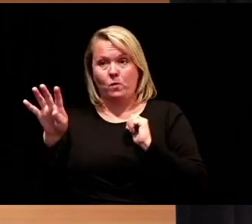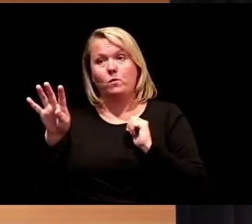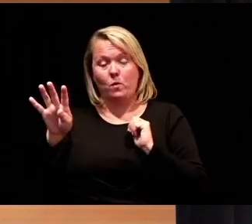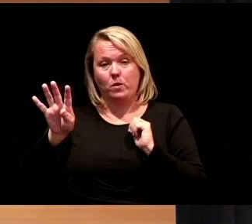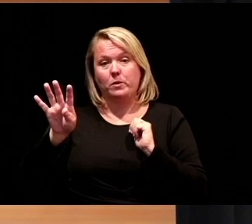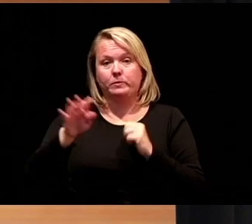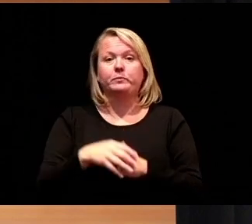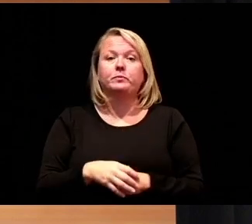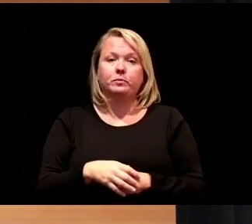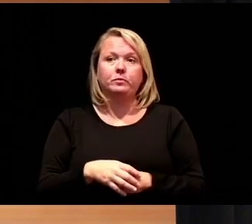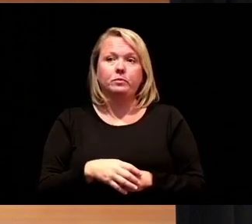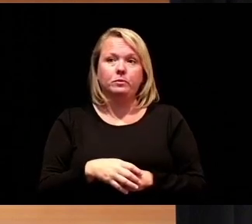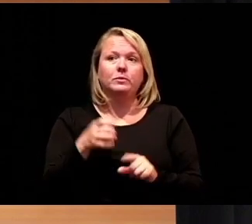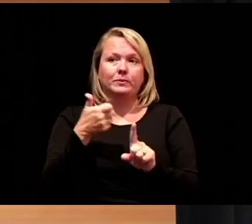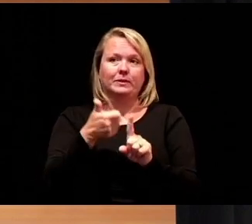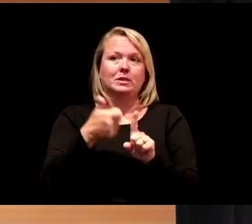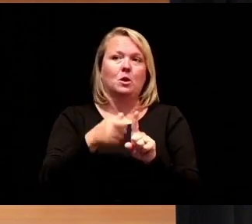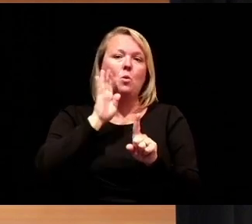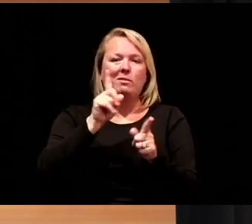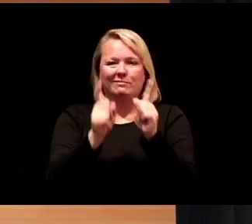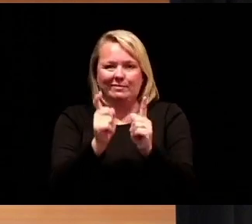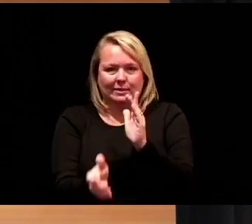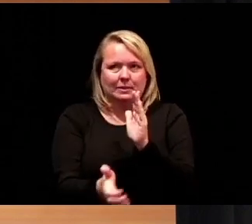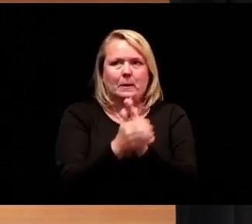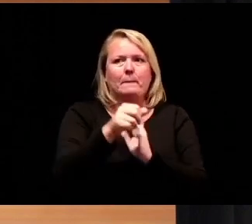Maybe the president is regretting that now, I don't know, who knows.